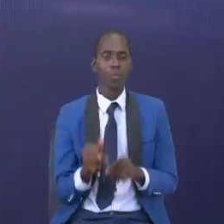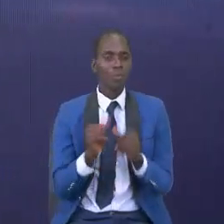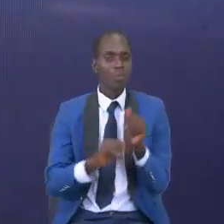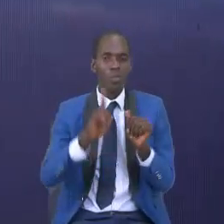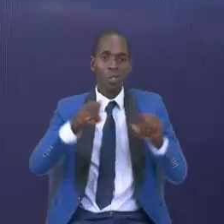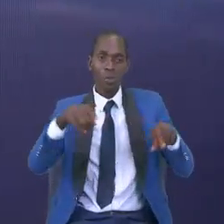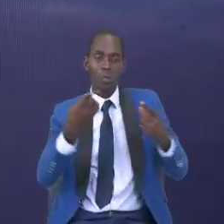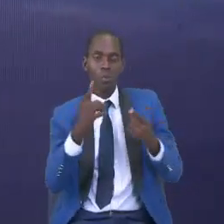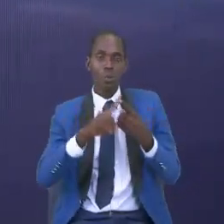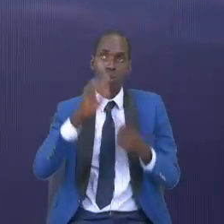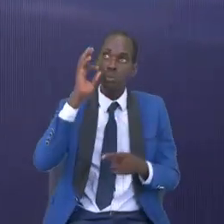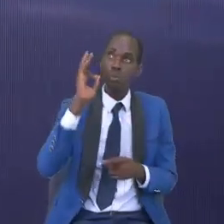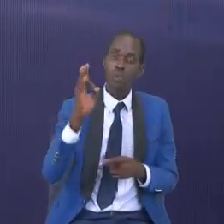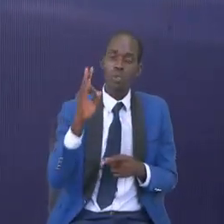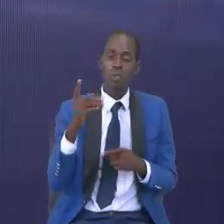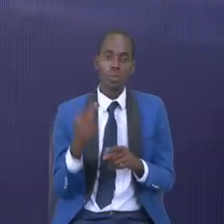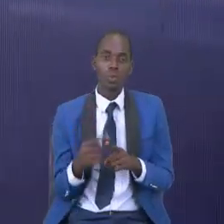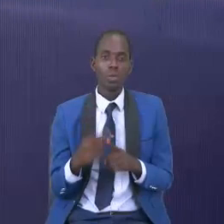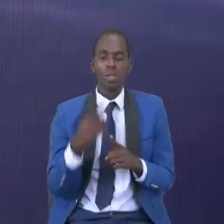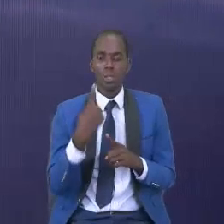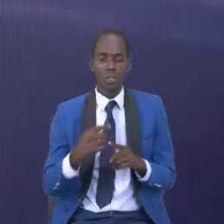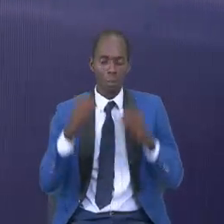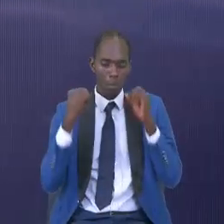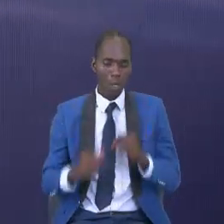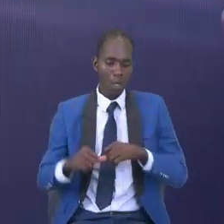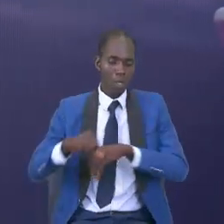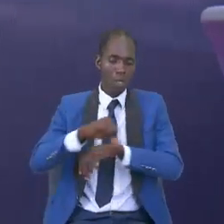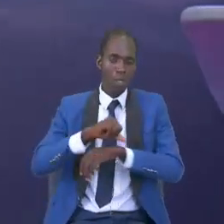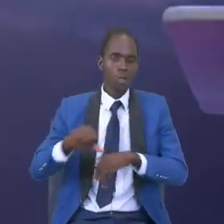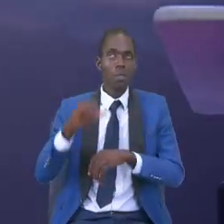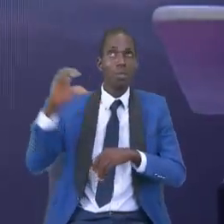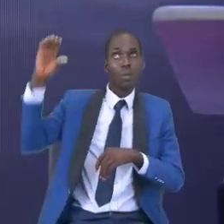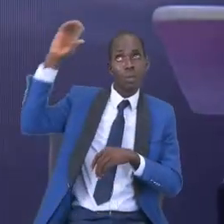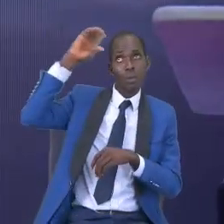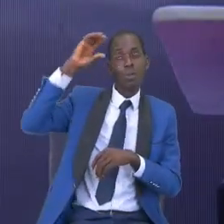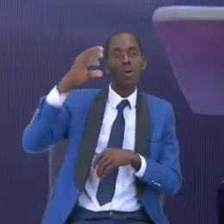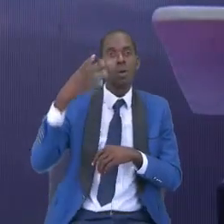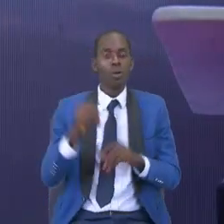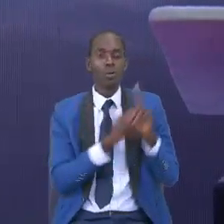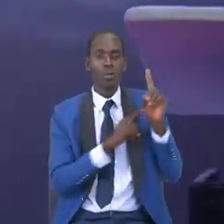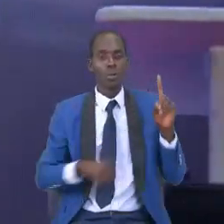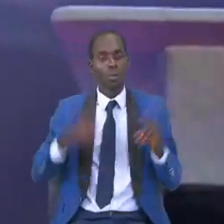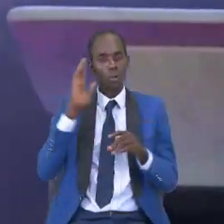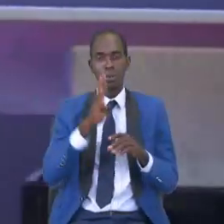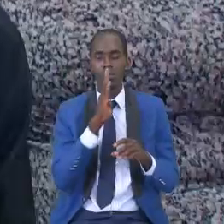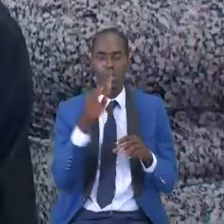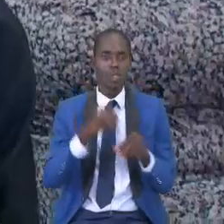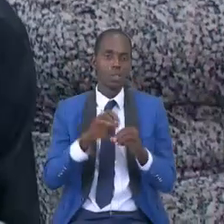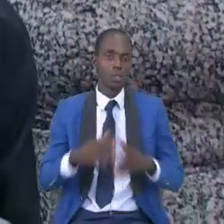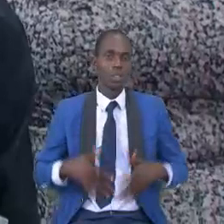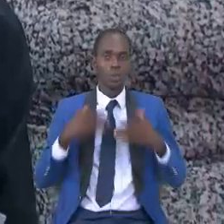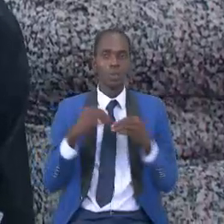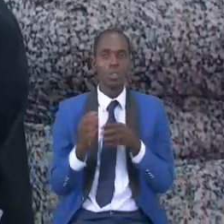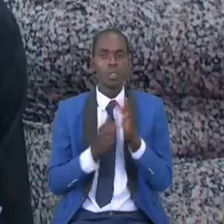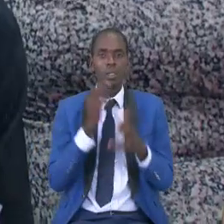the presence, the power, the anointing, the unction of the Spirit were abound in your life in Jesus' name.